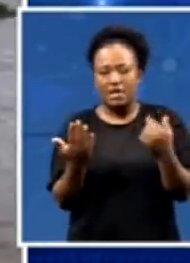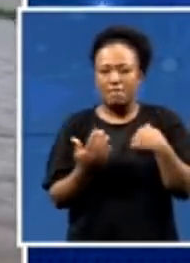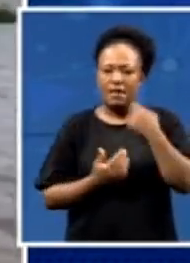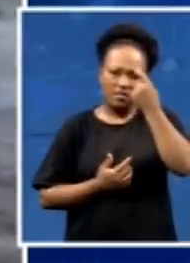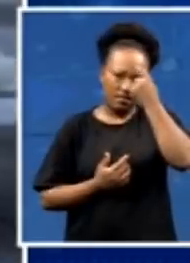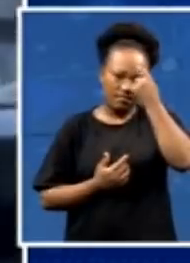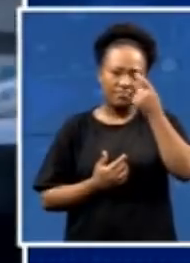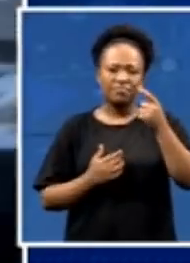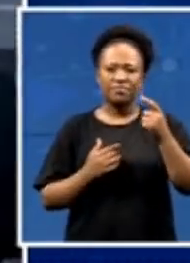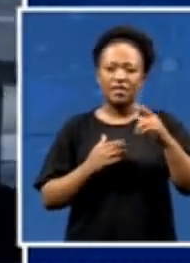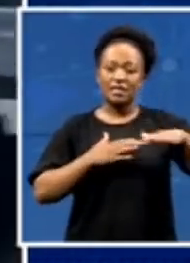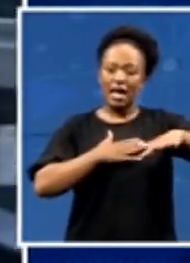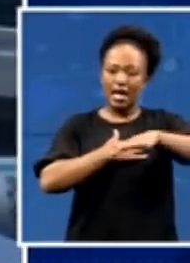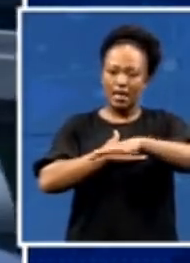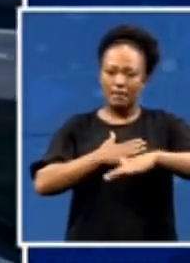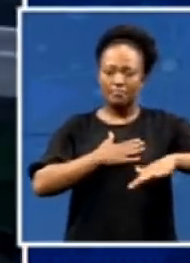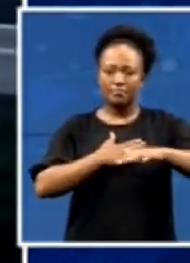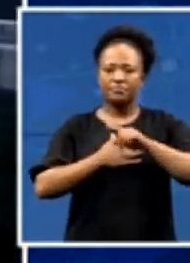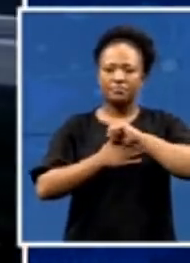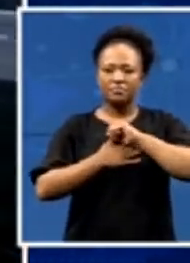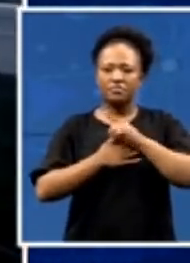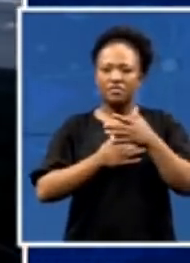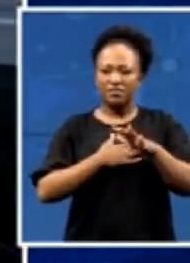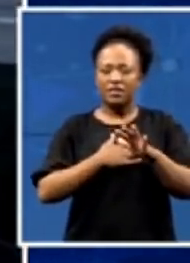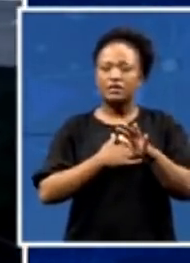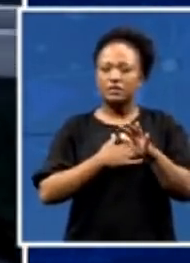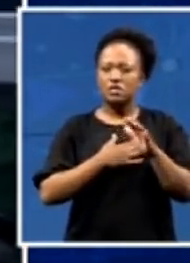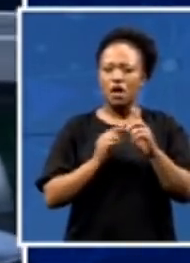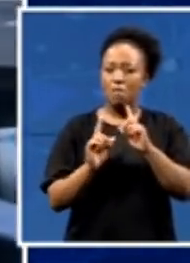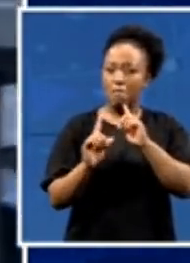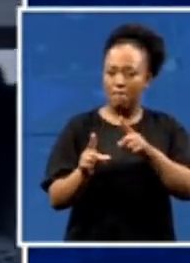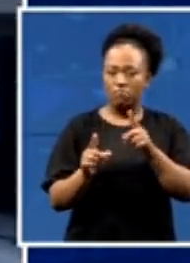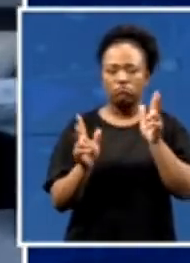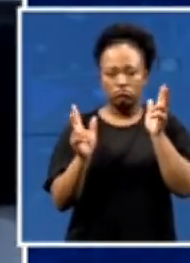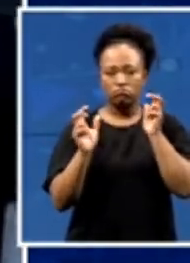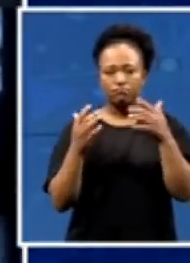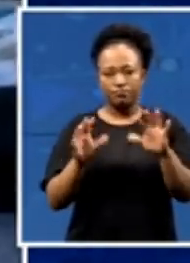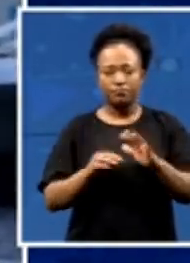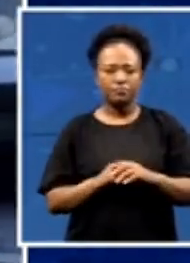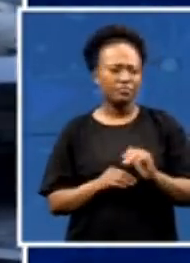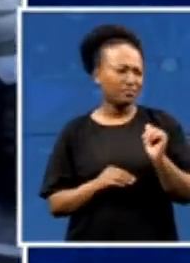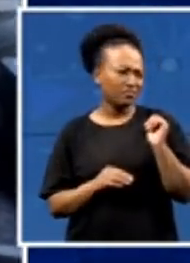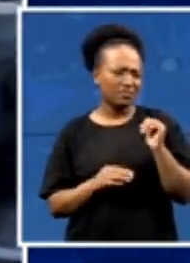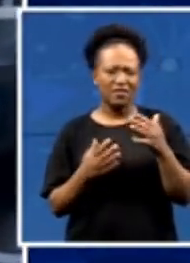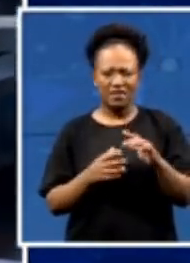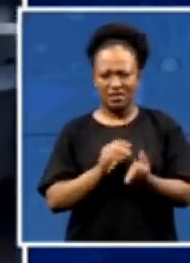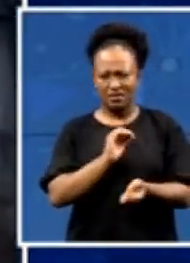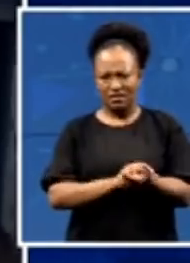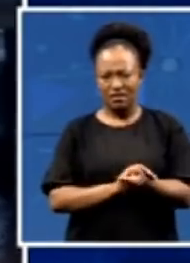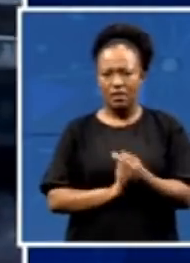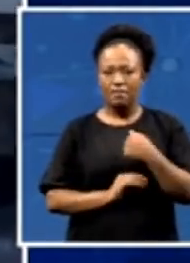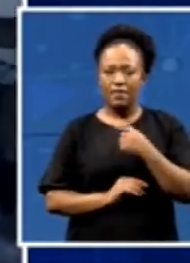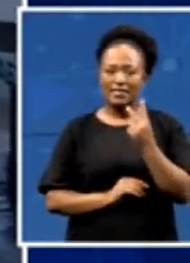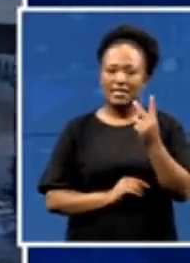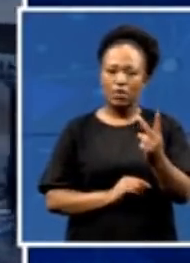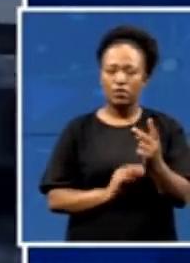call was heeded. But what I've also noted yesterday, I did see some matriculants who went to